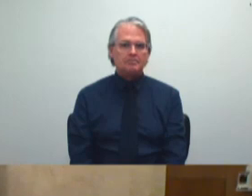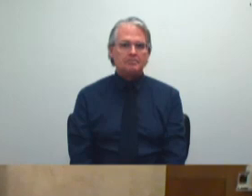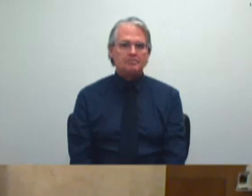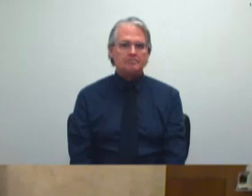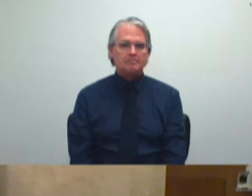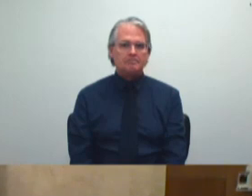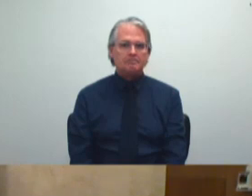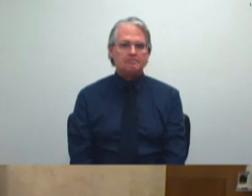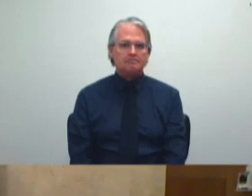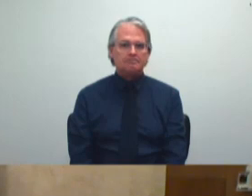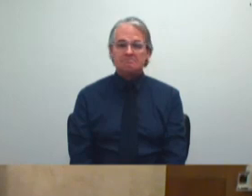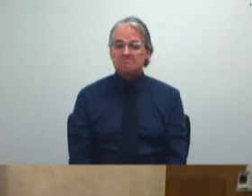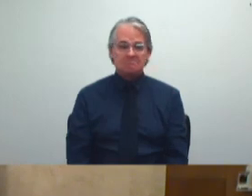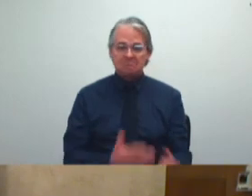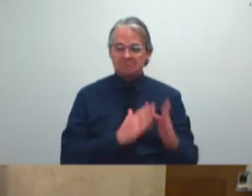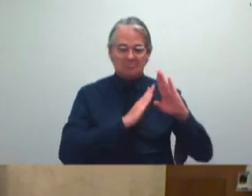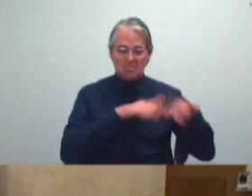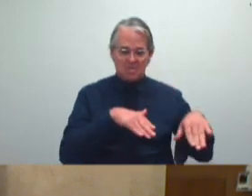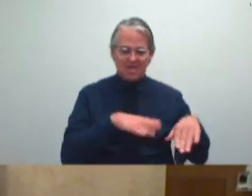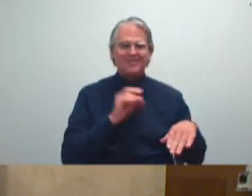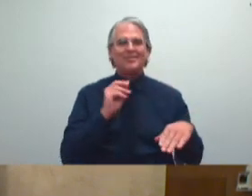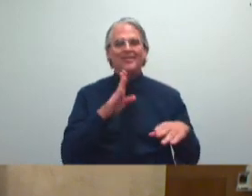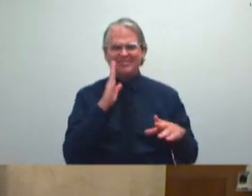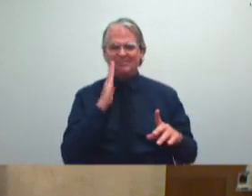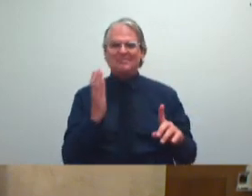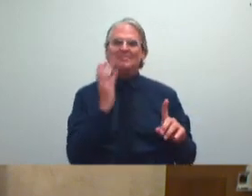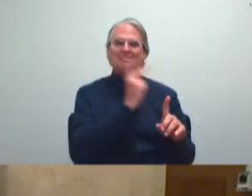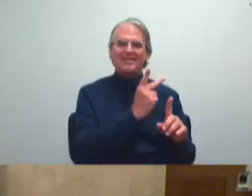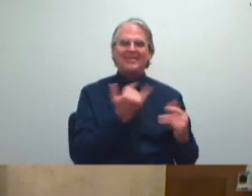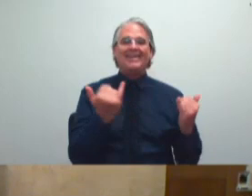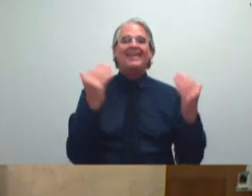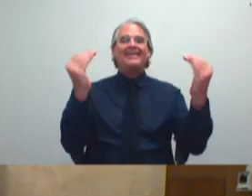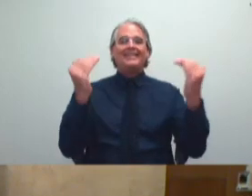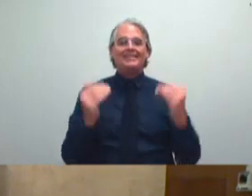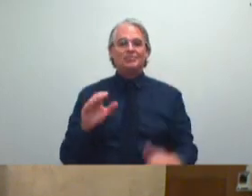And we'll move one more time. We'll do channel 4.